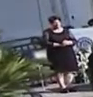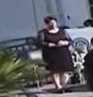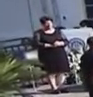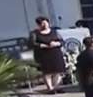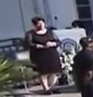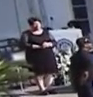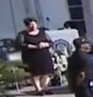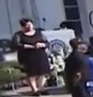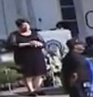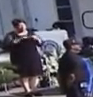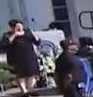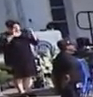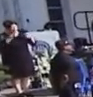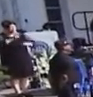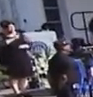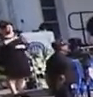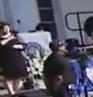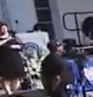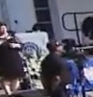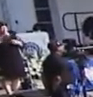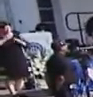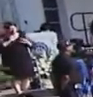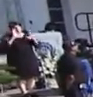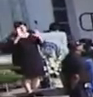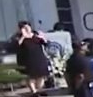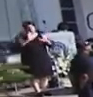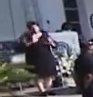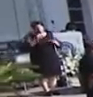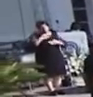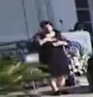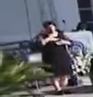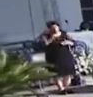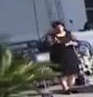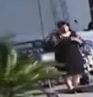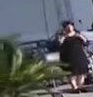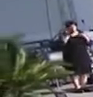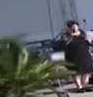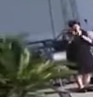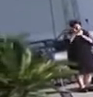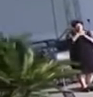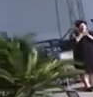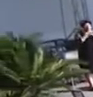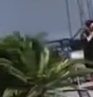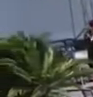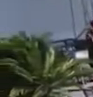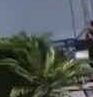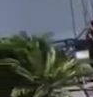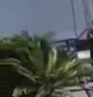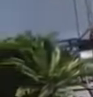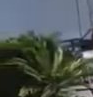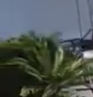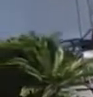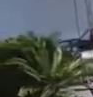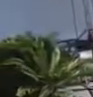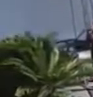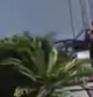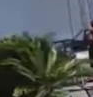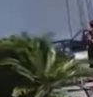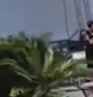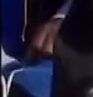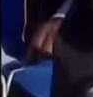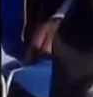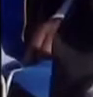President Kimbrough, it gives me great pleasure to present to you the top graduates in the class of